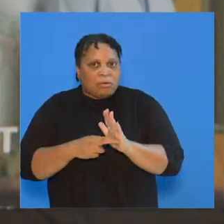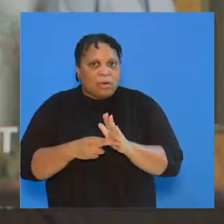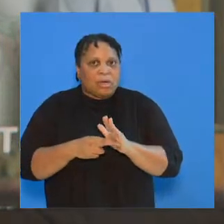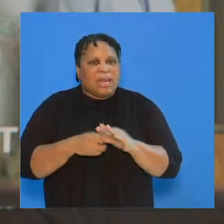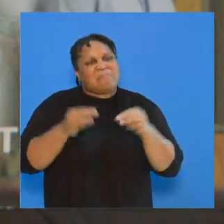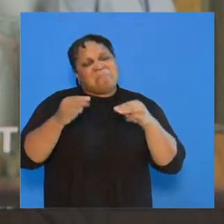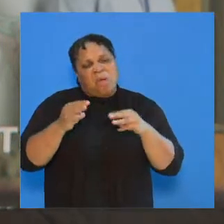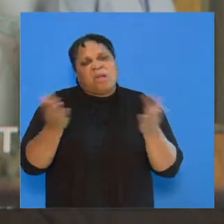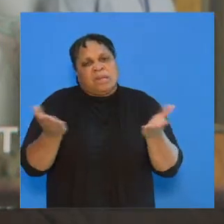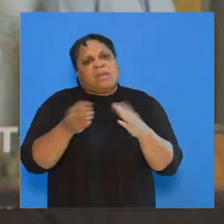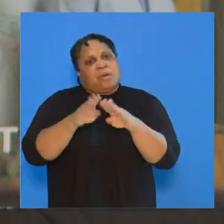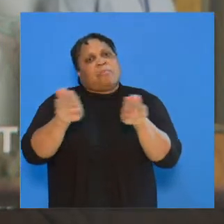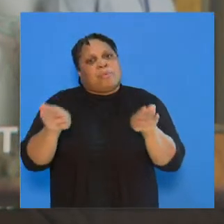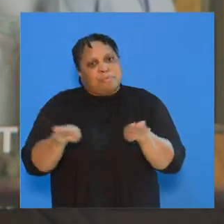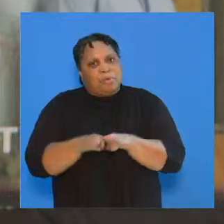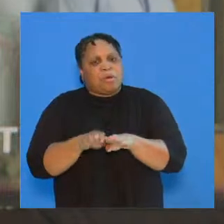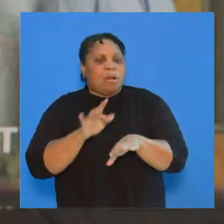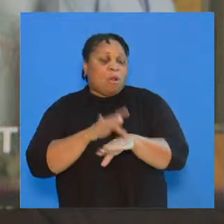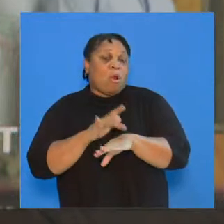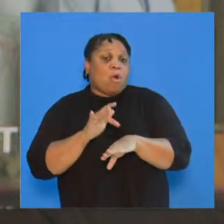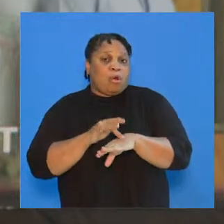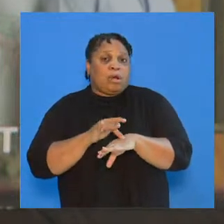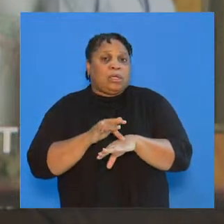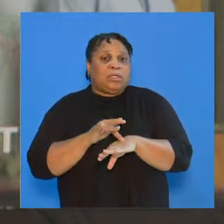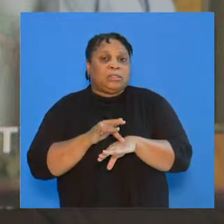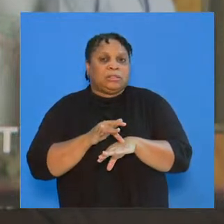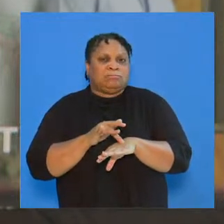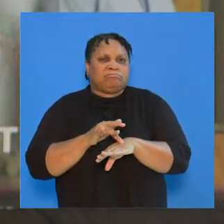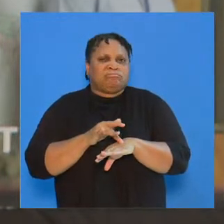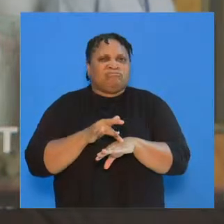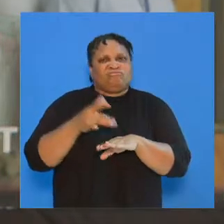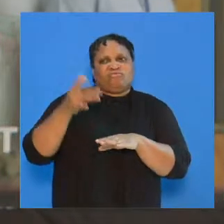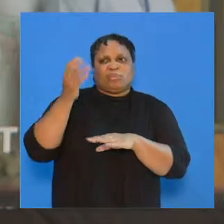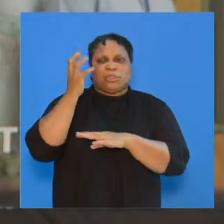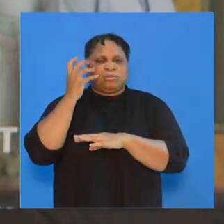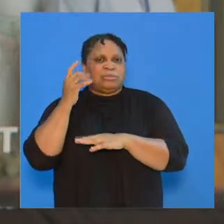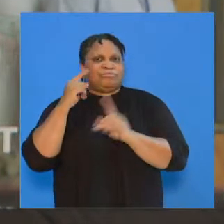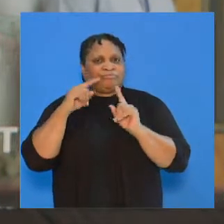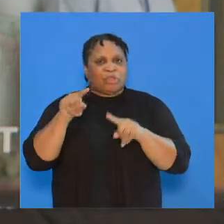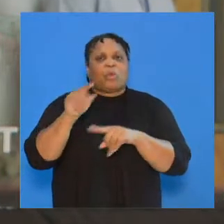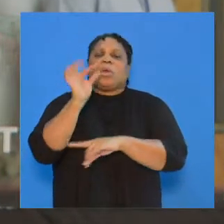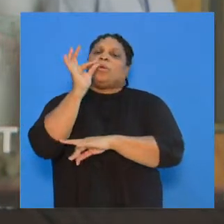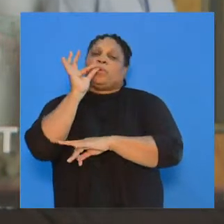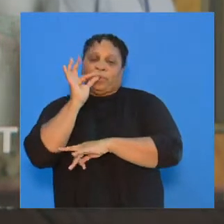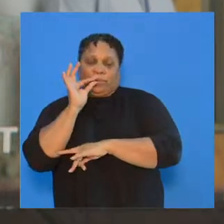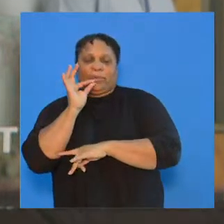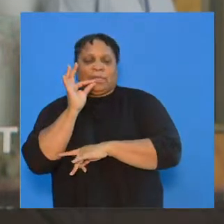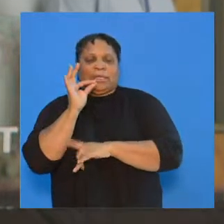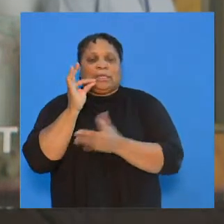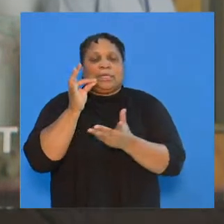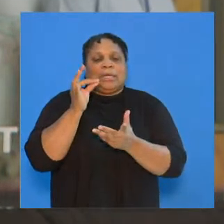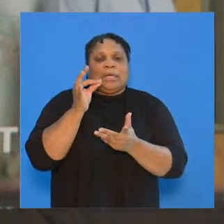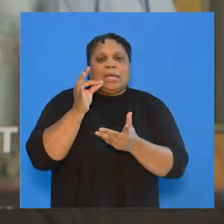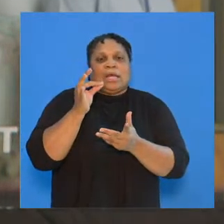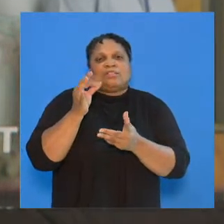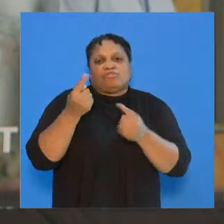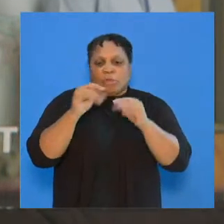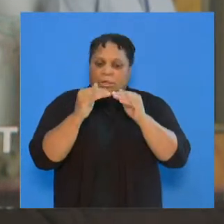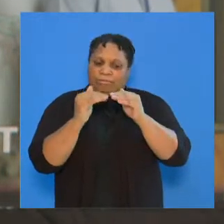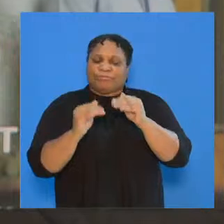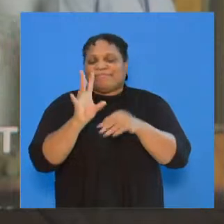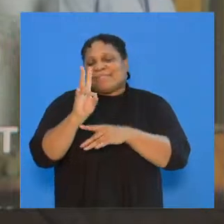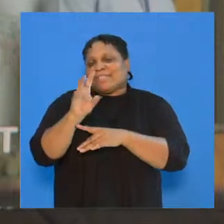in Bermuda. Earlier in our term, we decriminalized cannabis possession under 7 grams in an effort to end